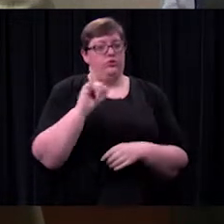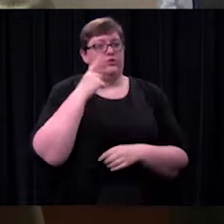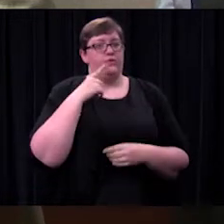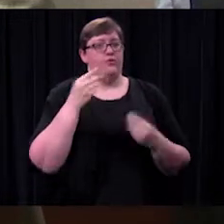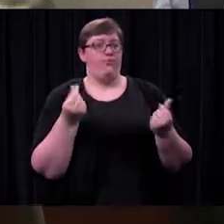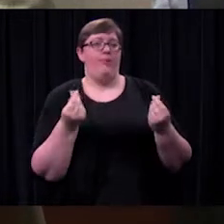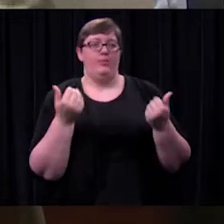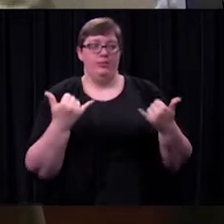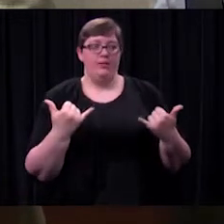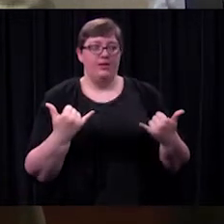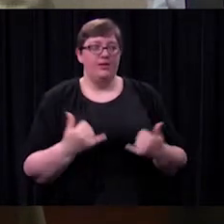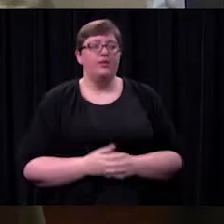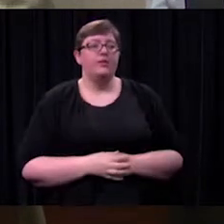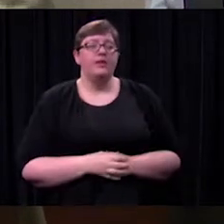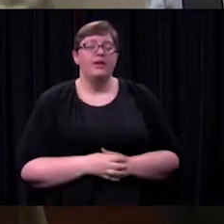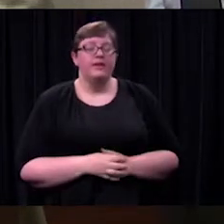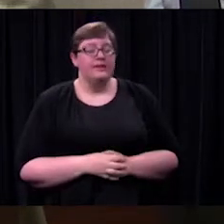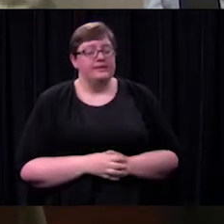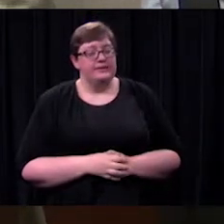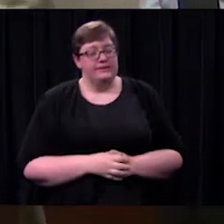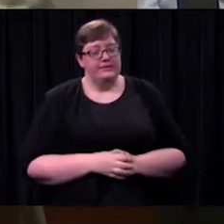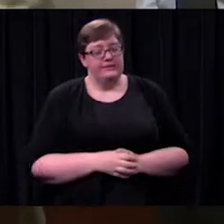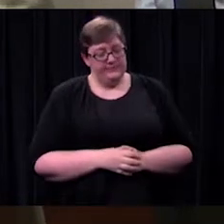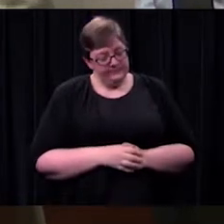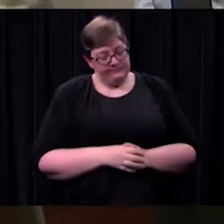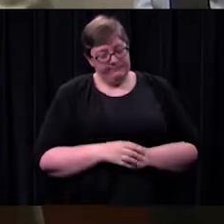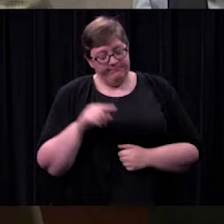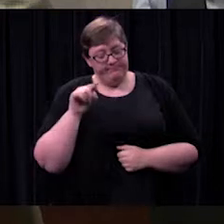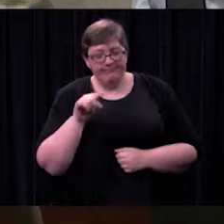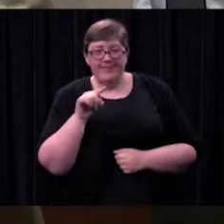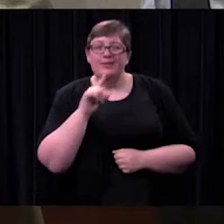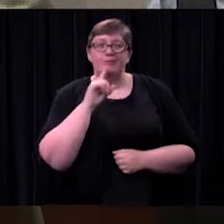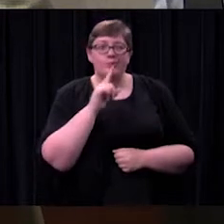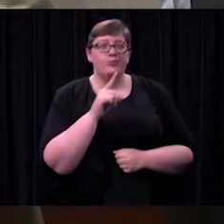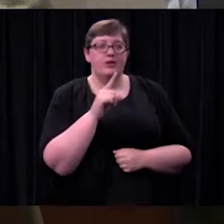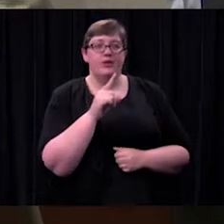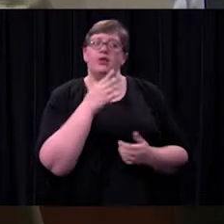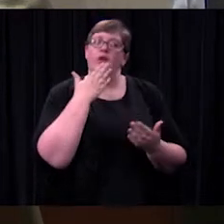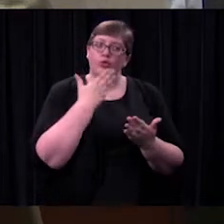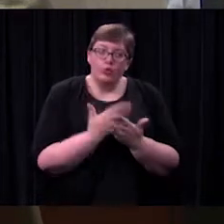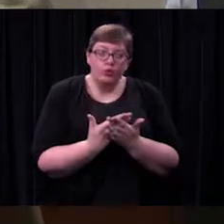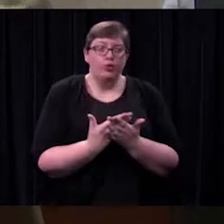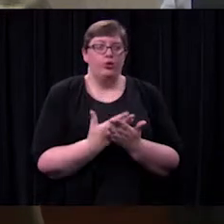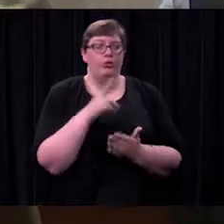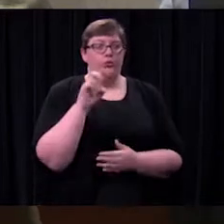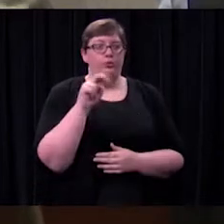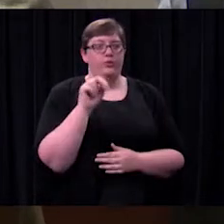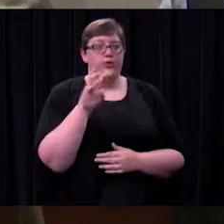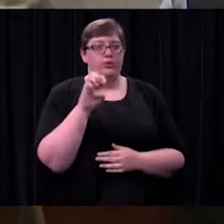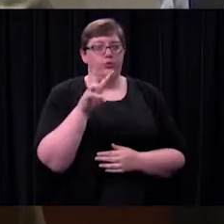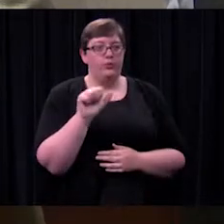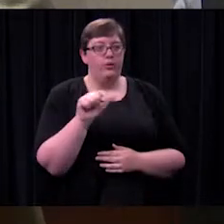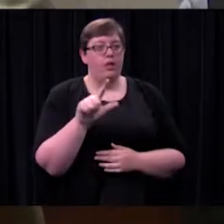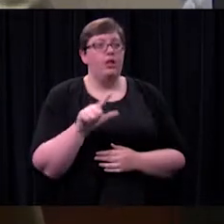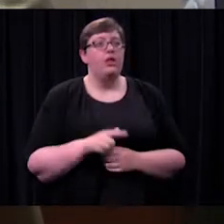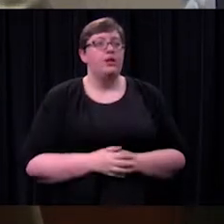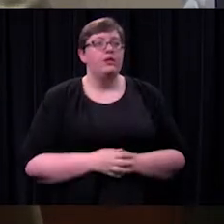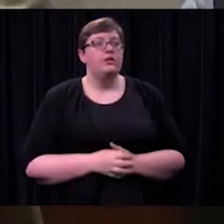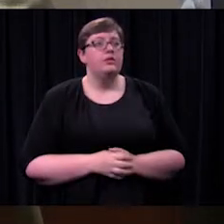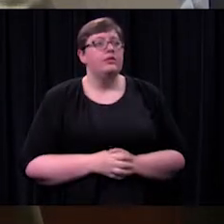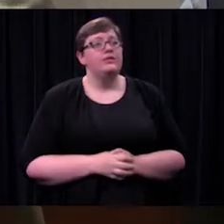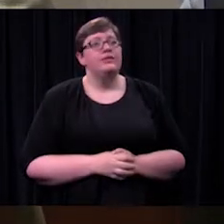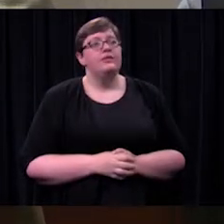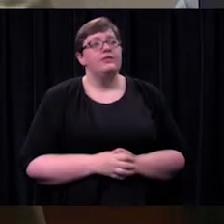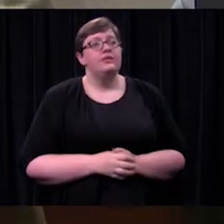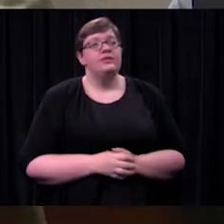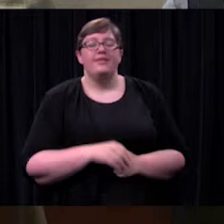is, frankly, this is a really good renewal. And that's just not to pat Thomas